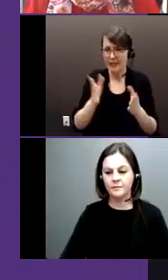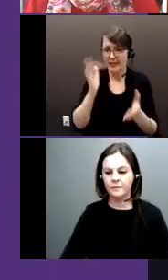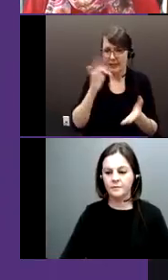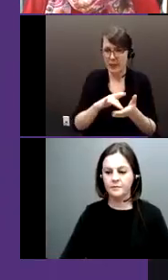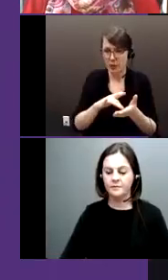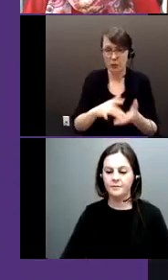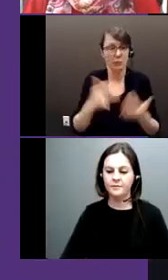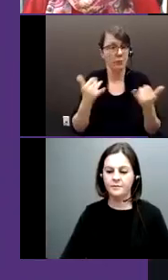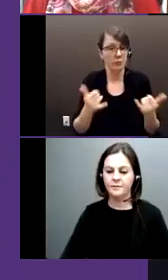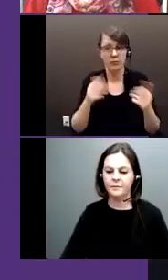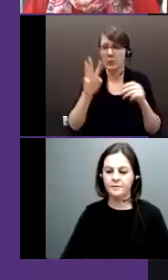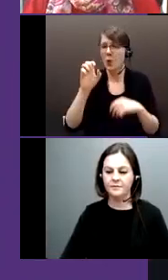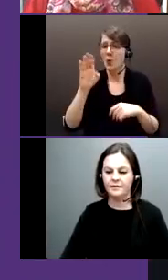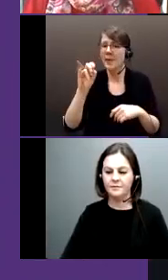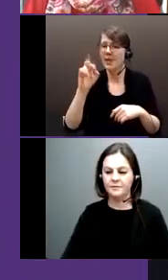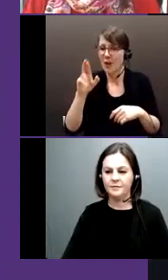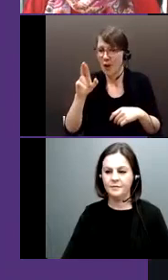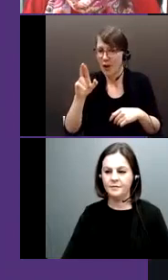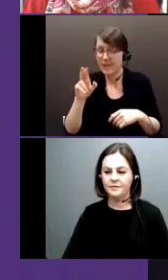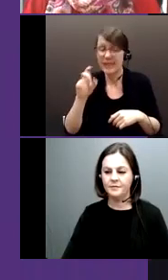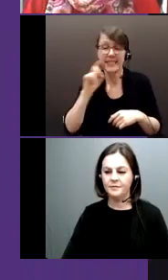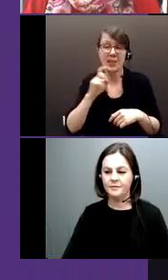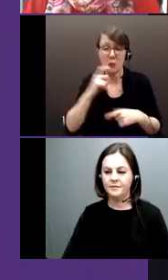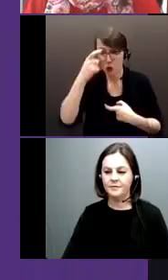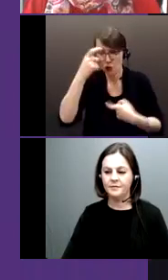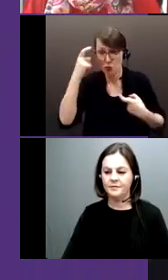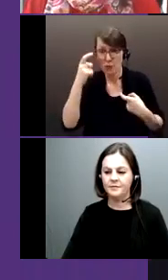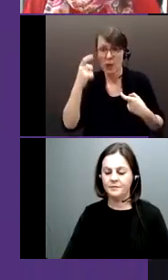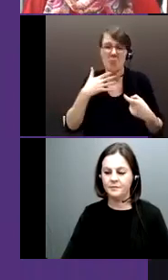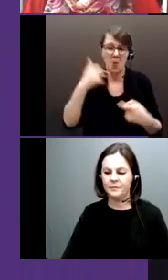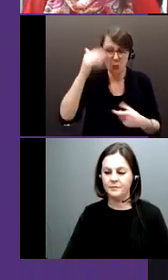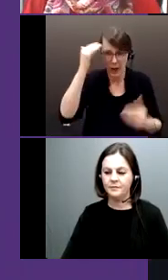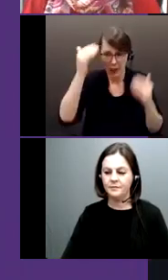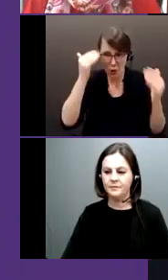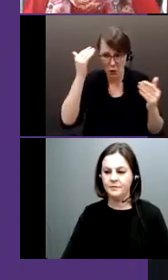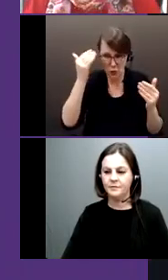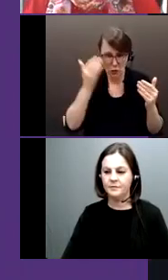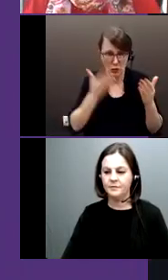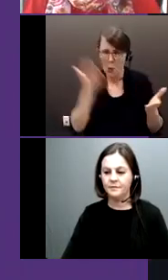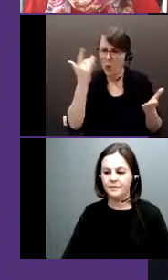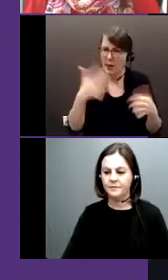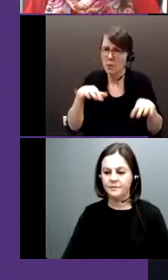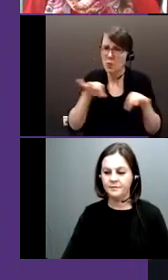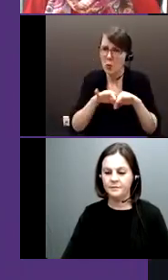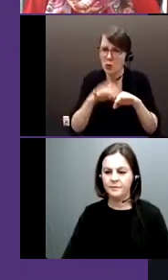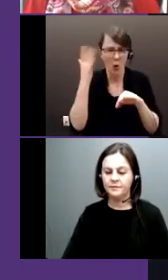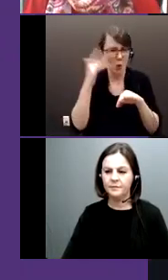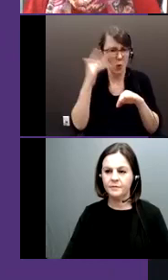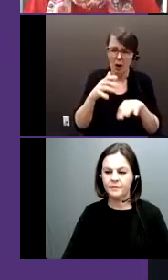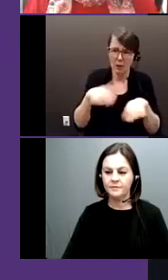about sexual trauma amongst older adults. Why is this important? Why do we need to be doing